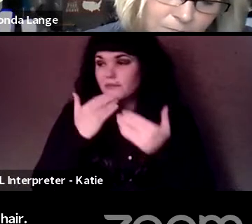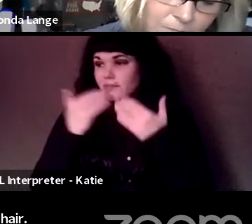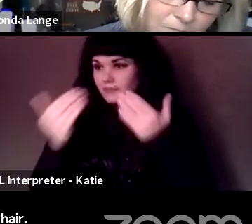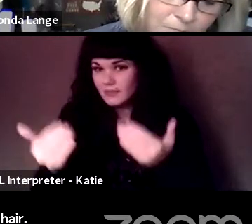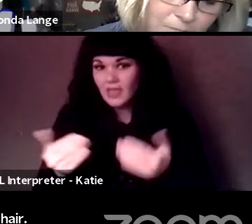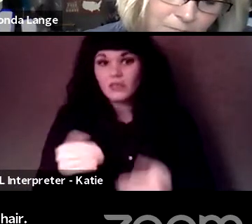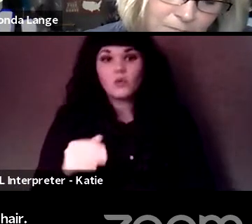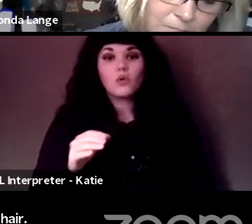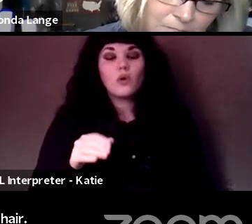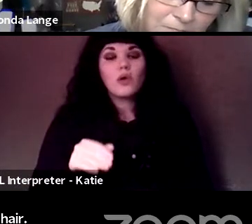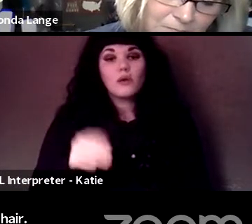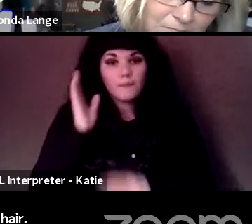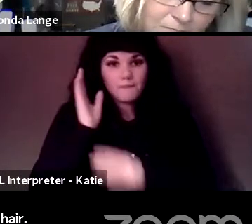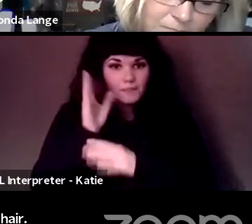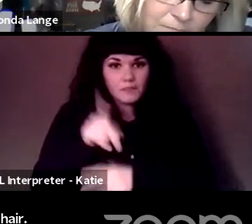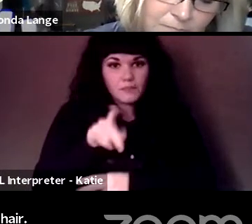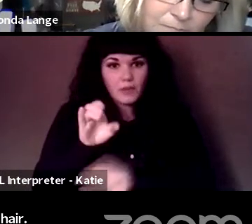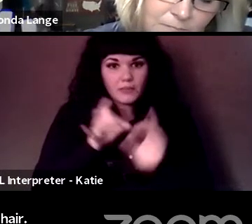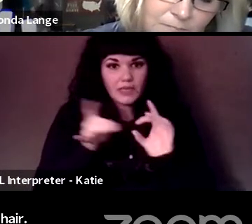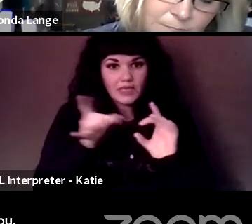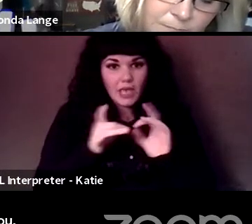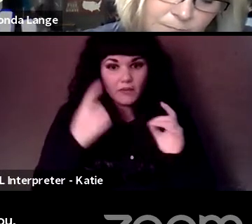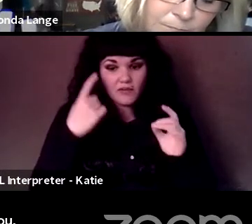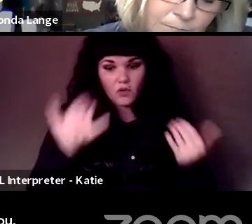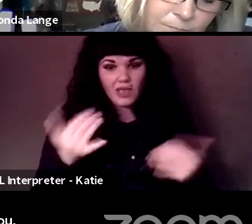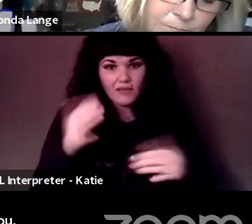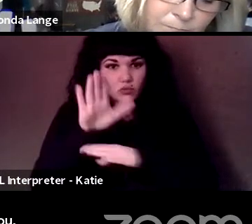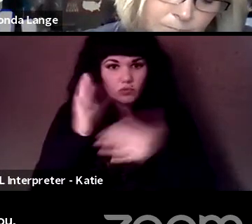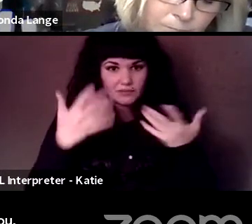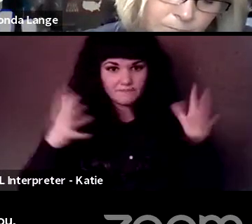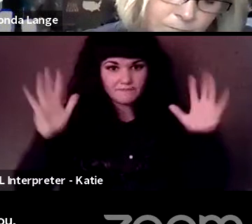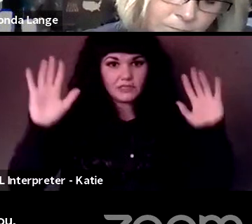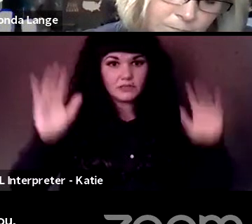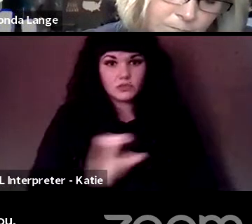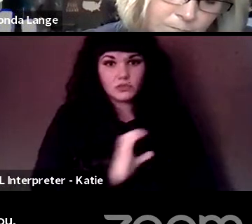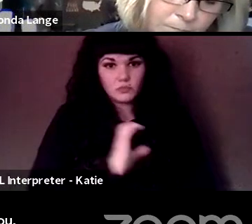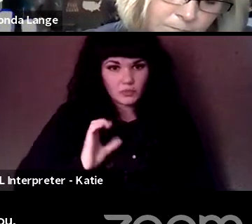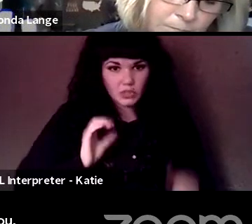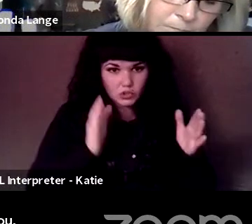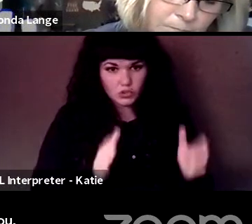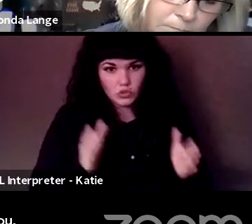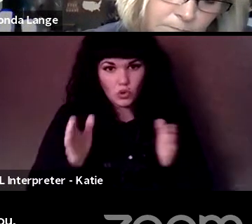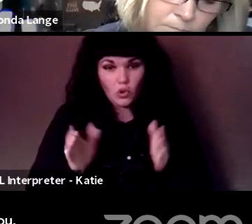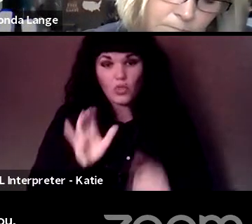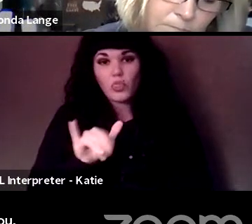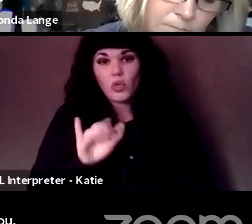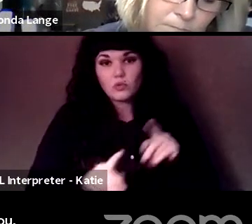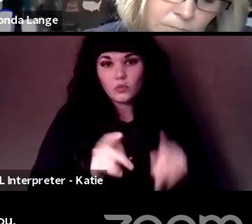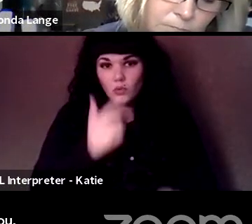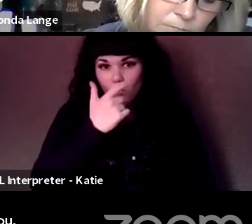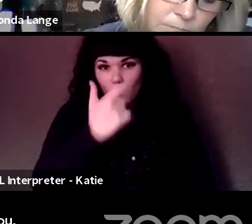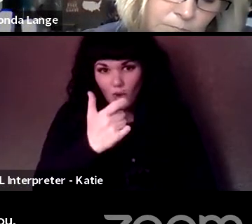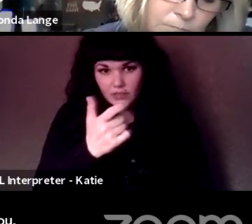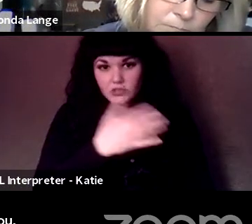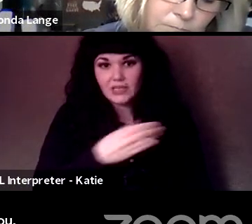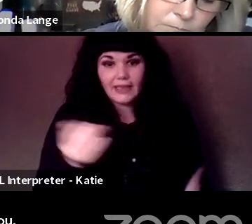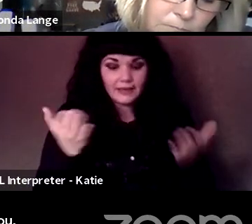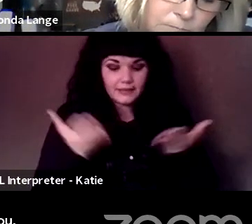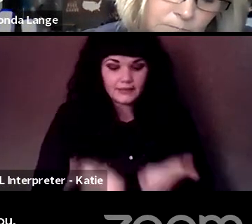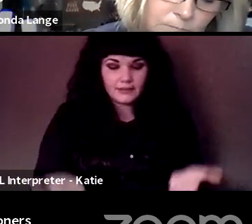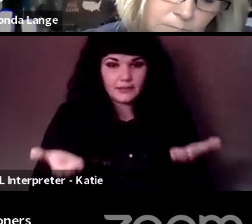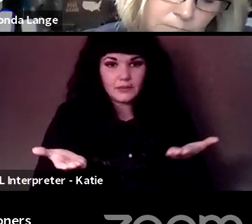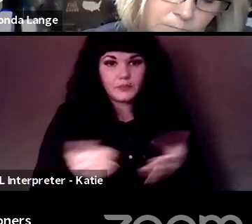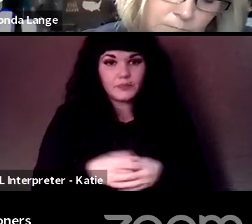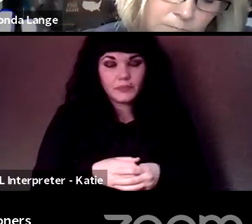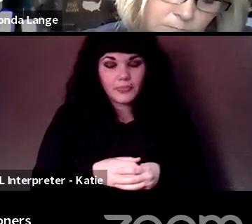public comment this afternoon, commissioners, and to those watching and those present. At this time,